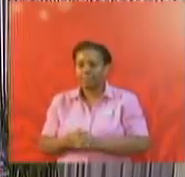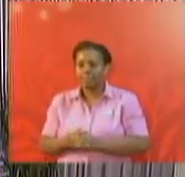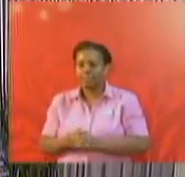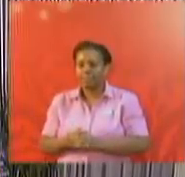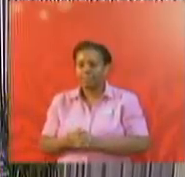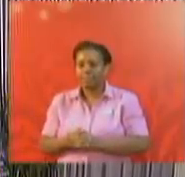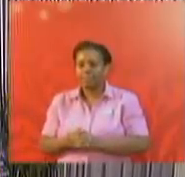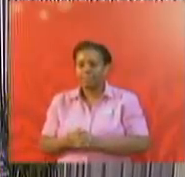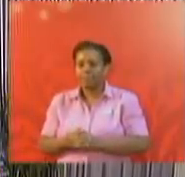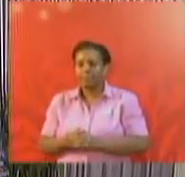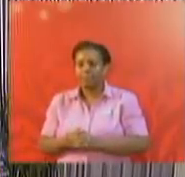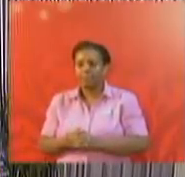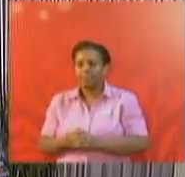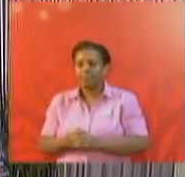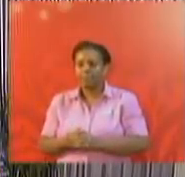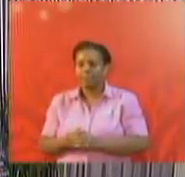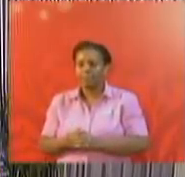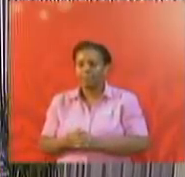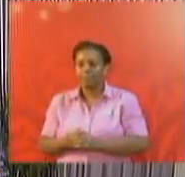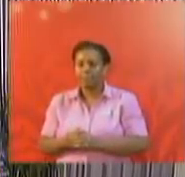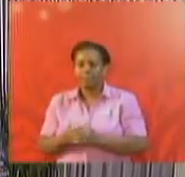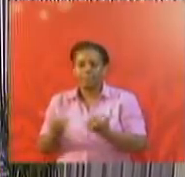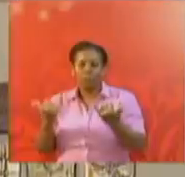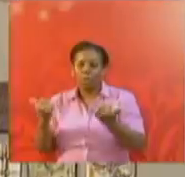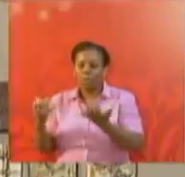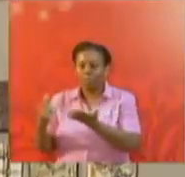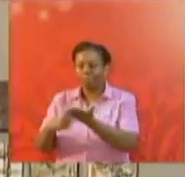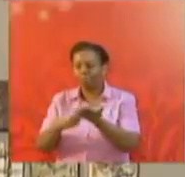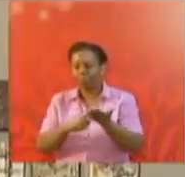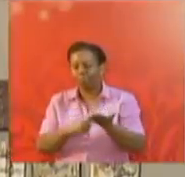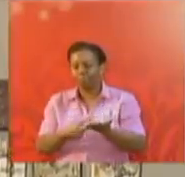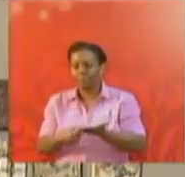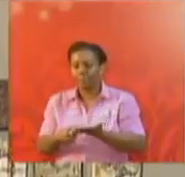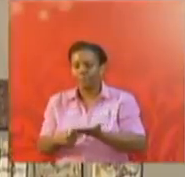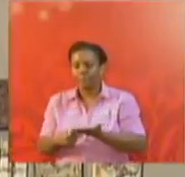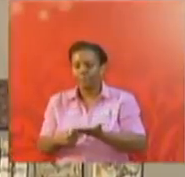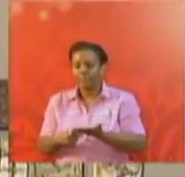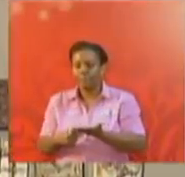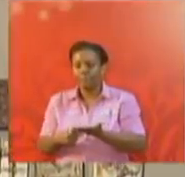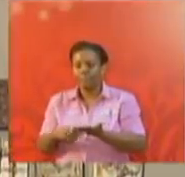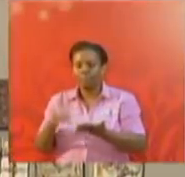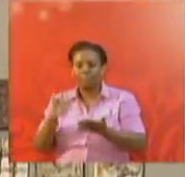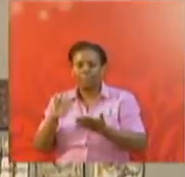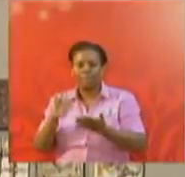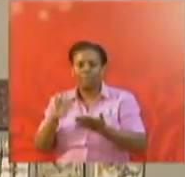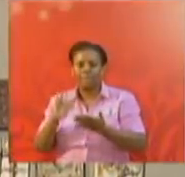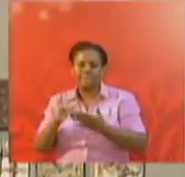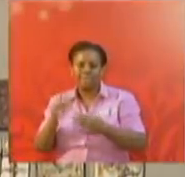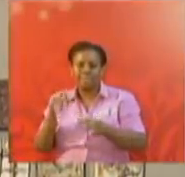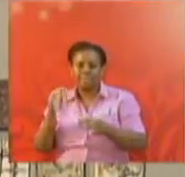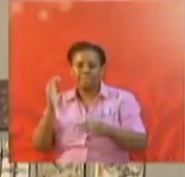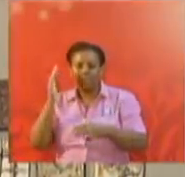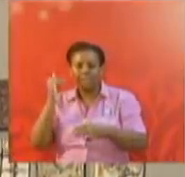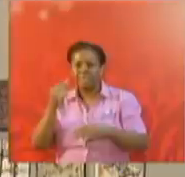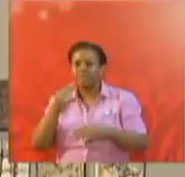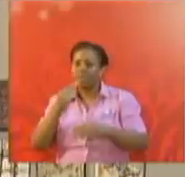the question regarding the accuracy of the rates. This is the exact reason that we then present the additional epidemiologic information